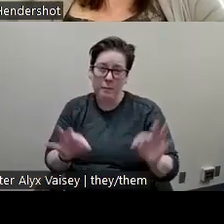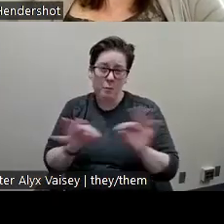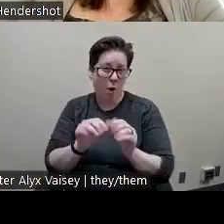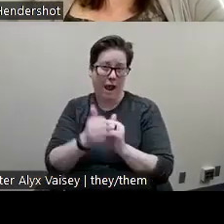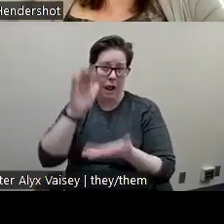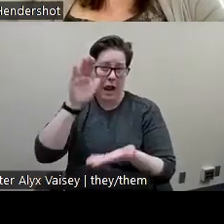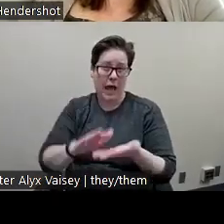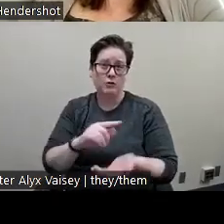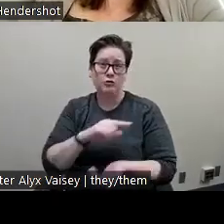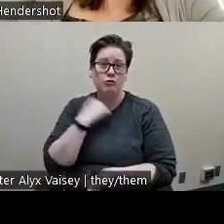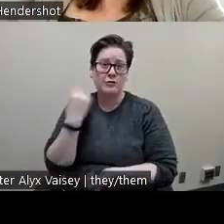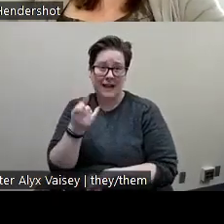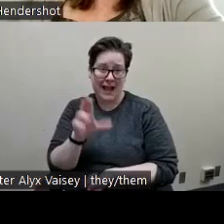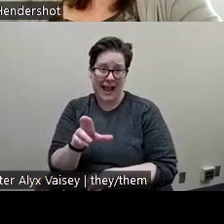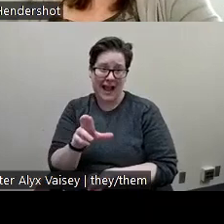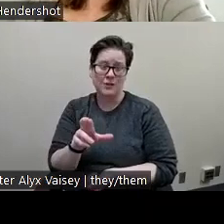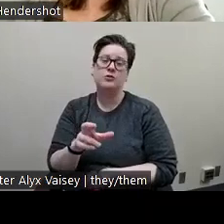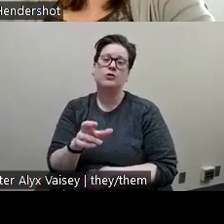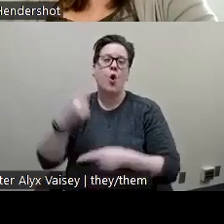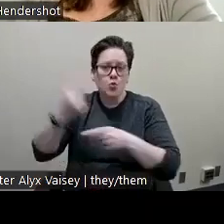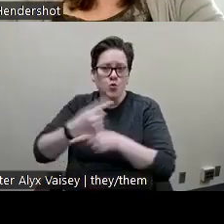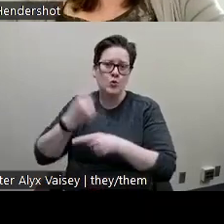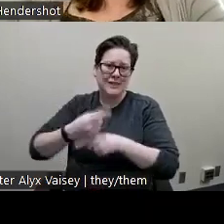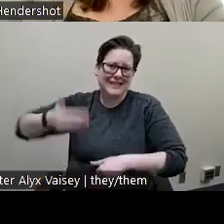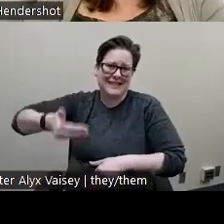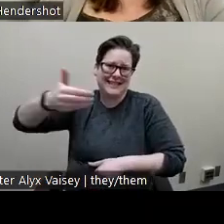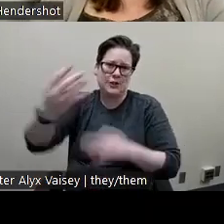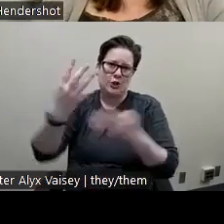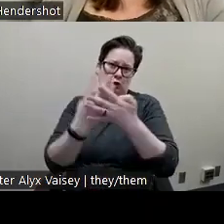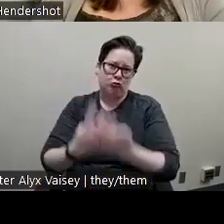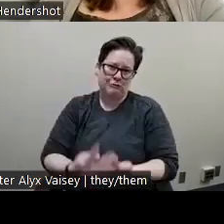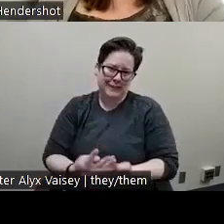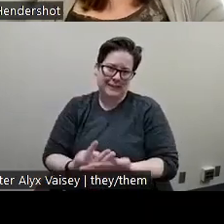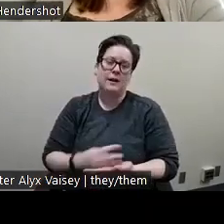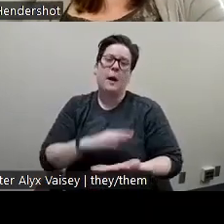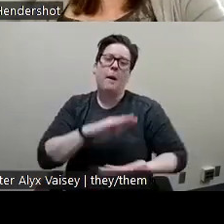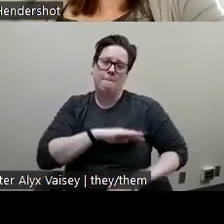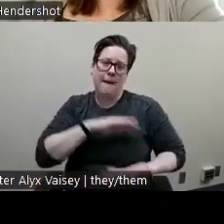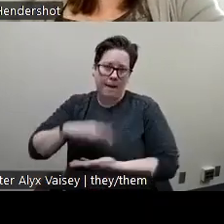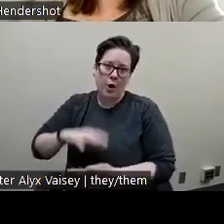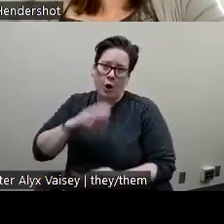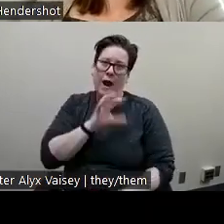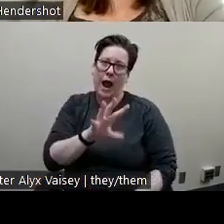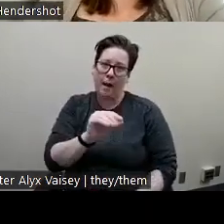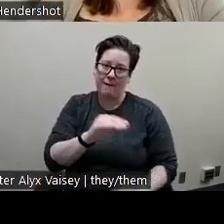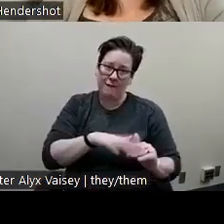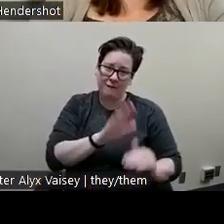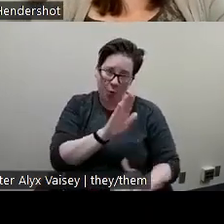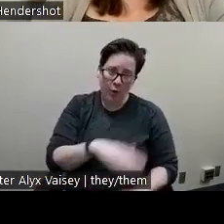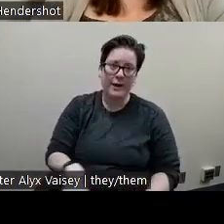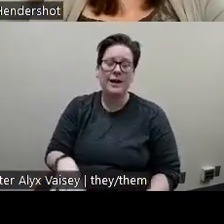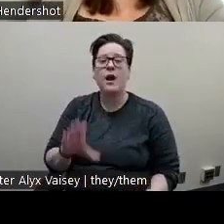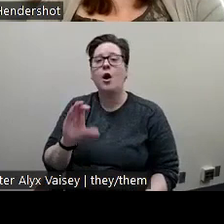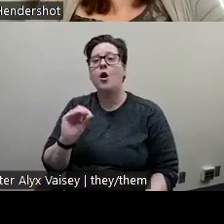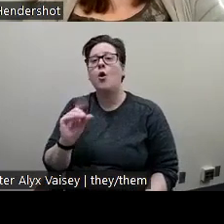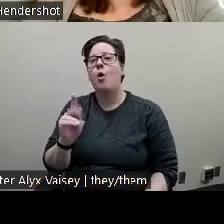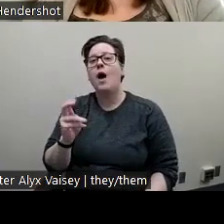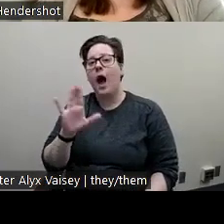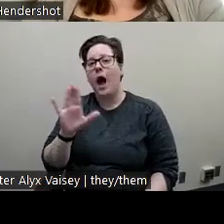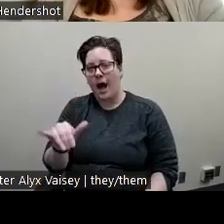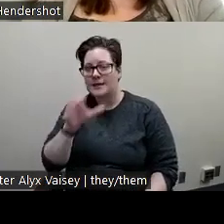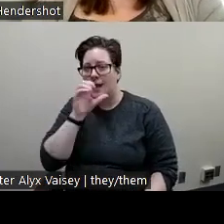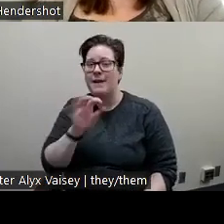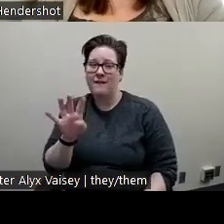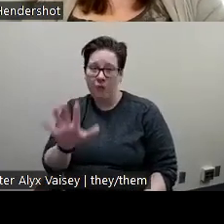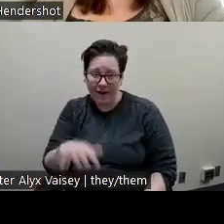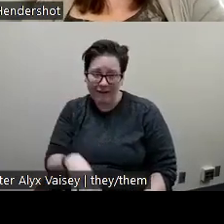risk for cancer is to have your routine cancer screenings. Mammogram at age 40 and colonoscopy by age 45. Again,